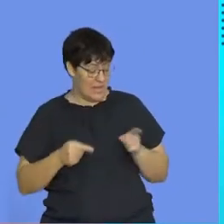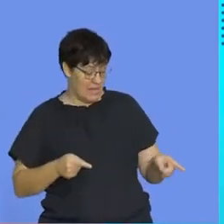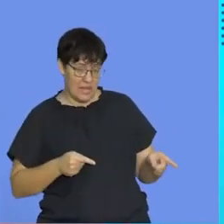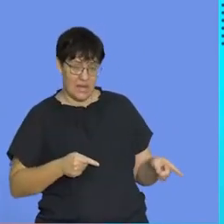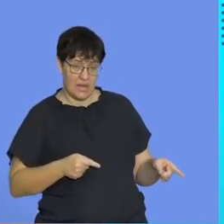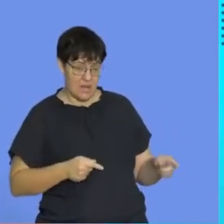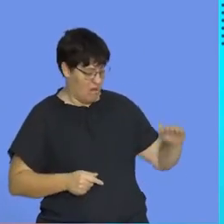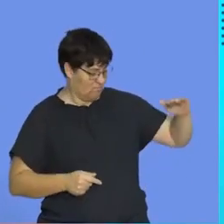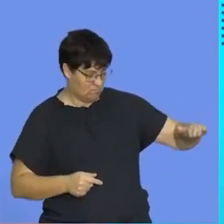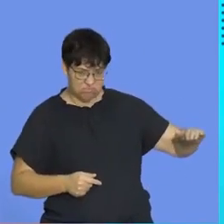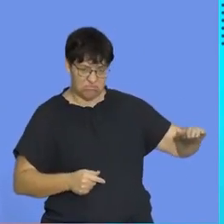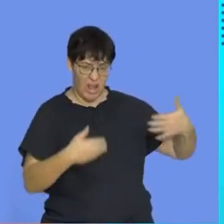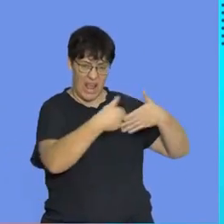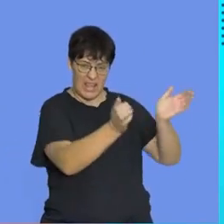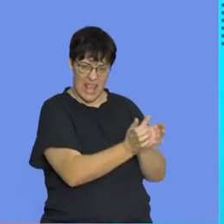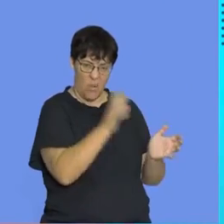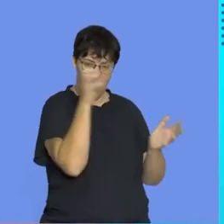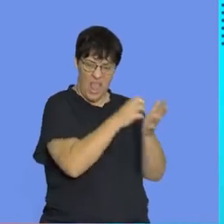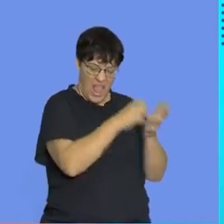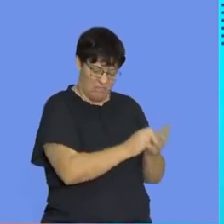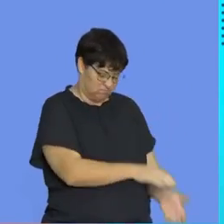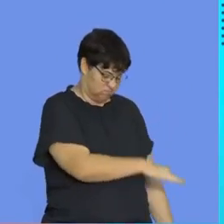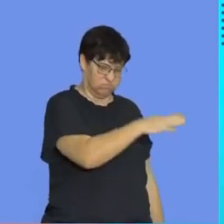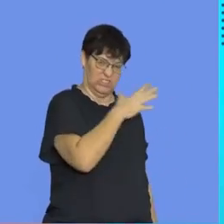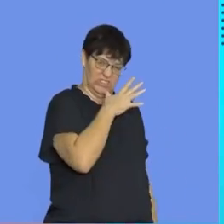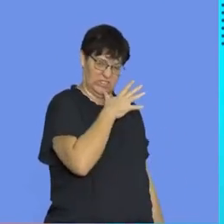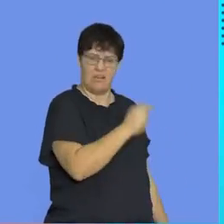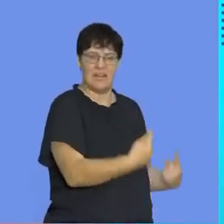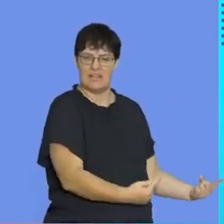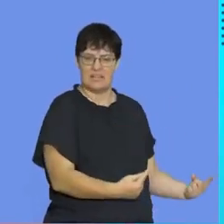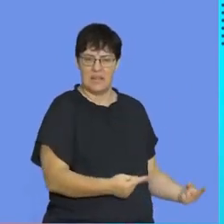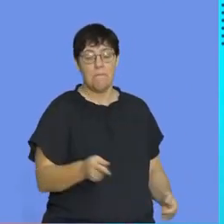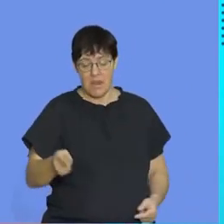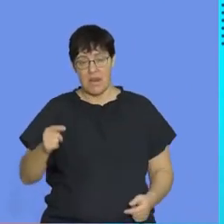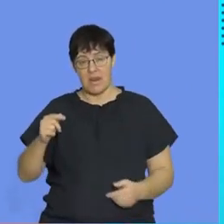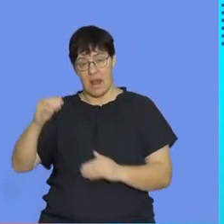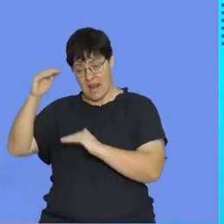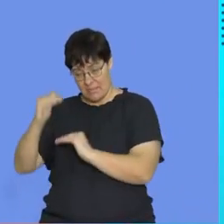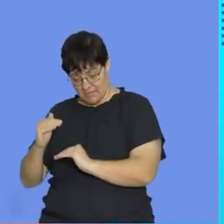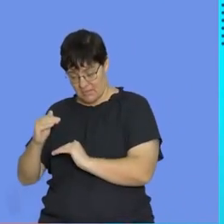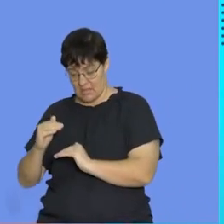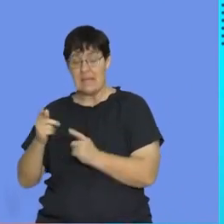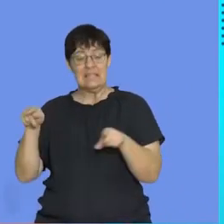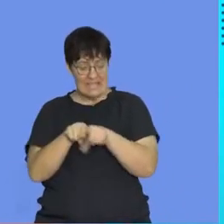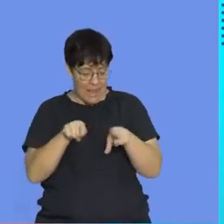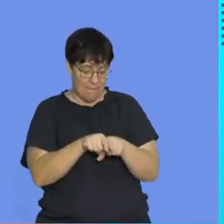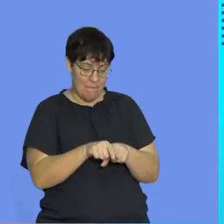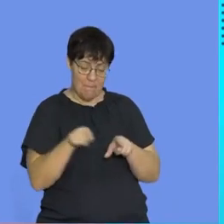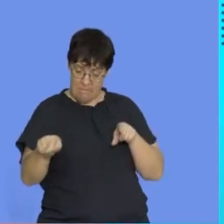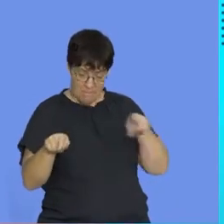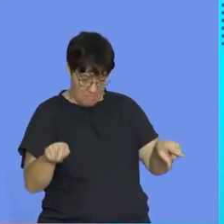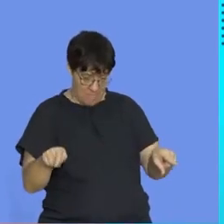a drum full of, cakes. So as a result, whatever you put in needs to be exactly more or less equal to what you